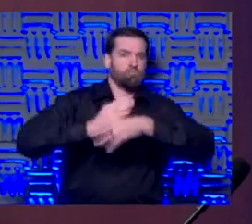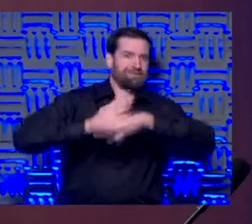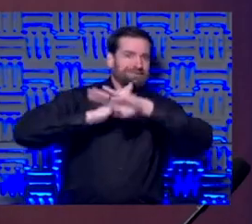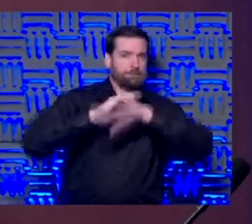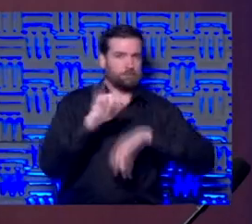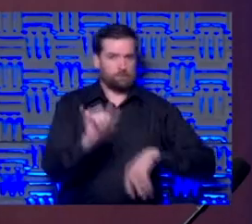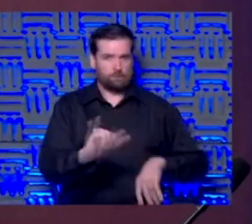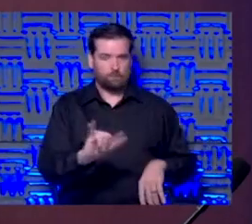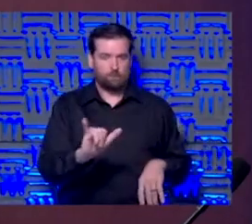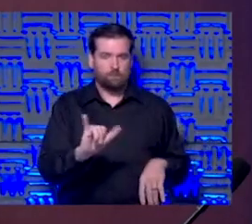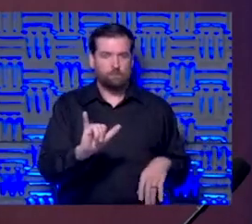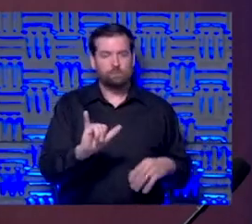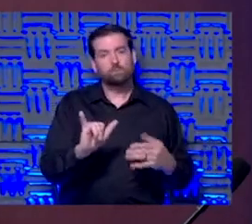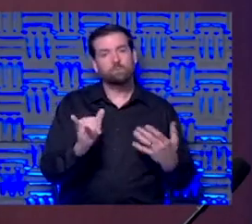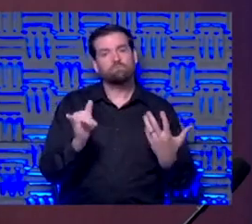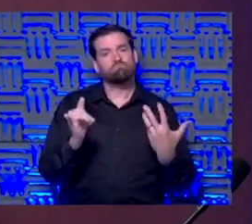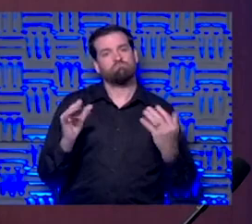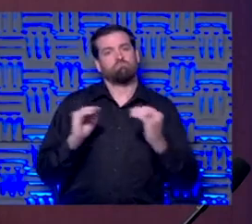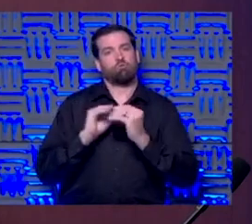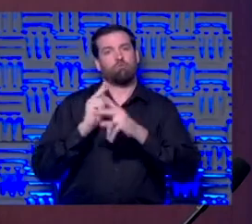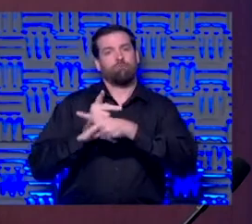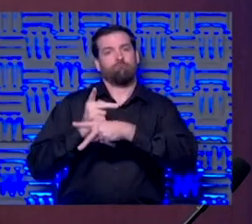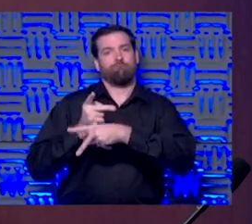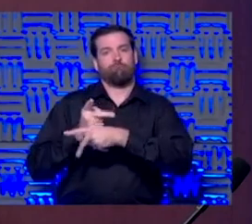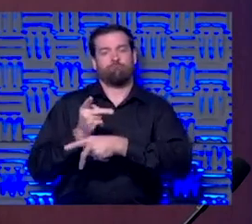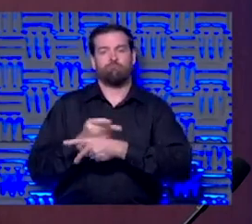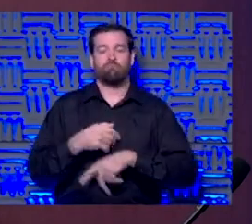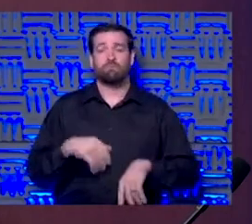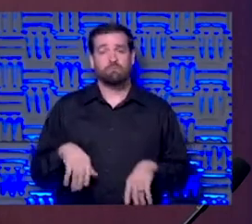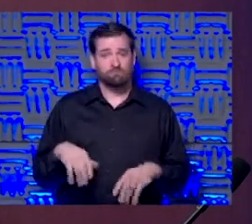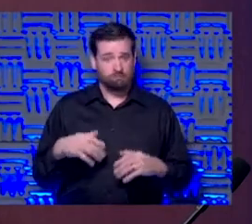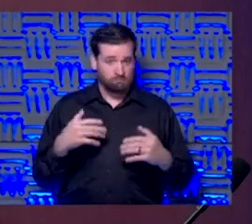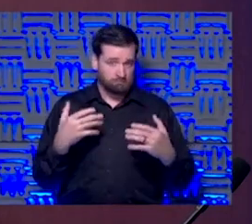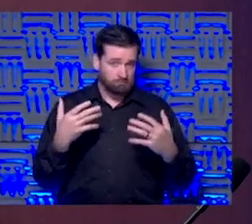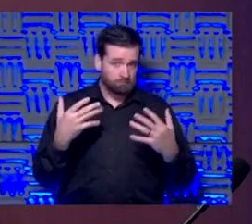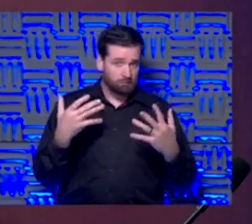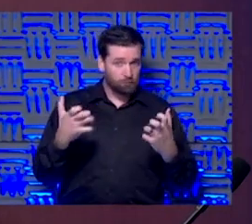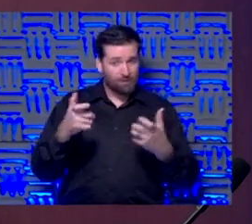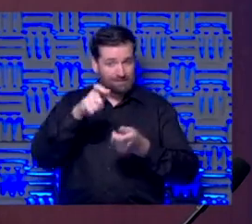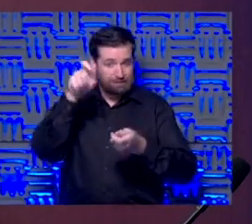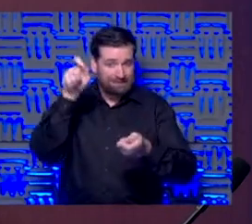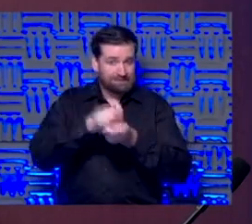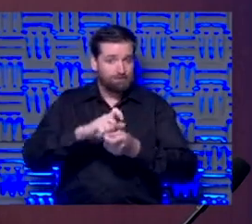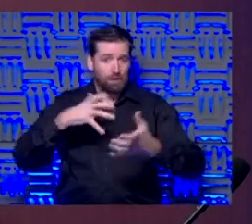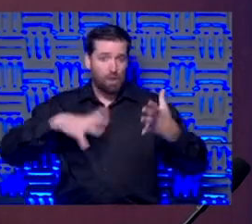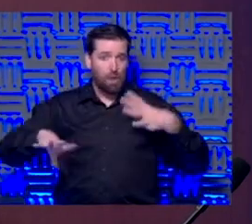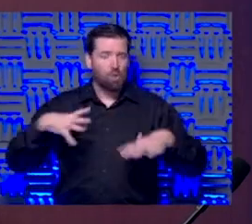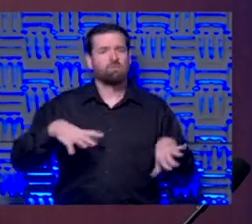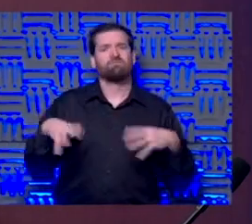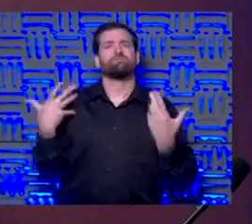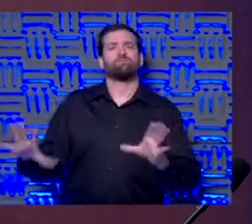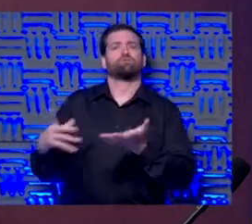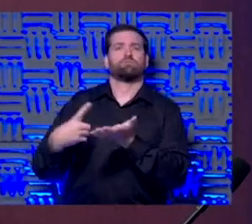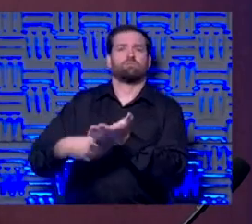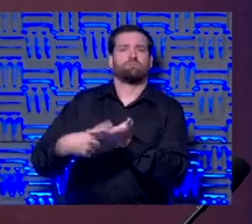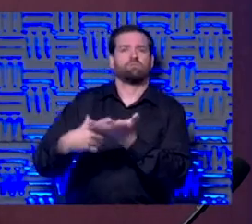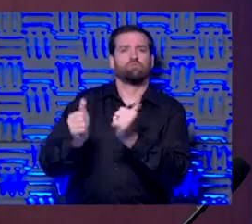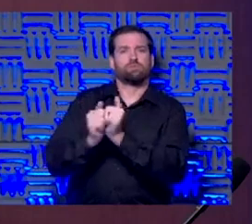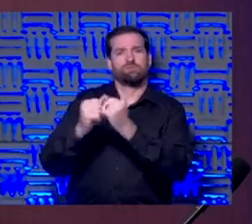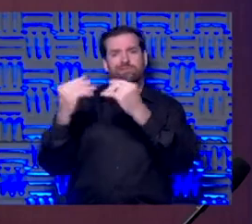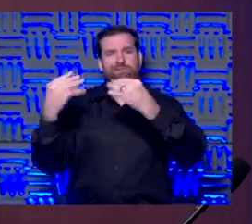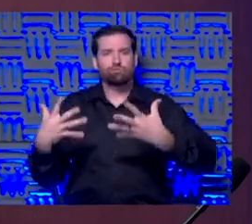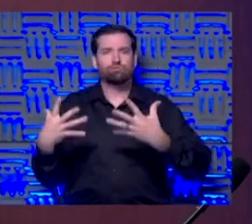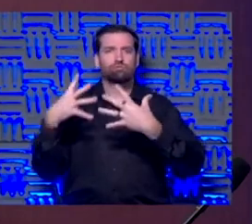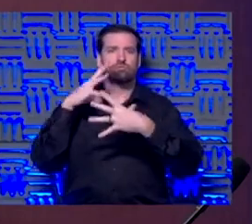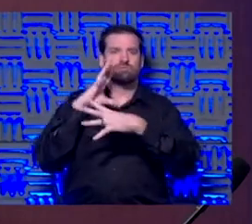helpful and being careful in that way. If you want to have certain clothes, and I've talked with teachers and superintendents